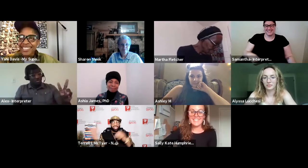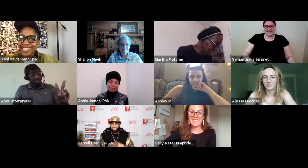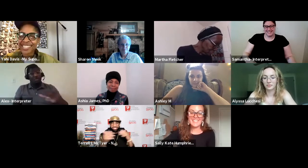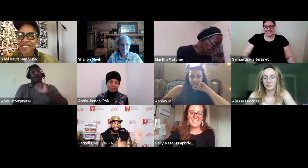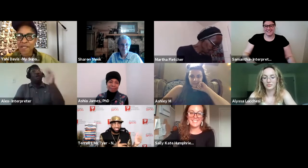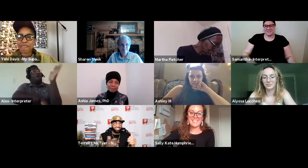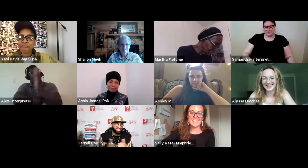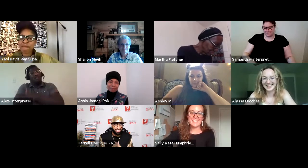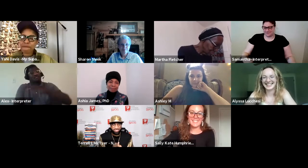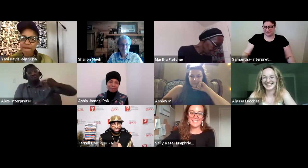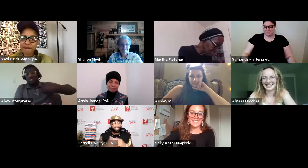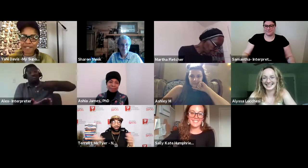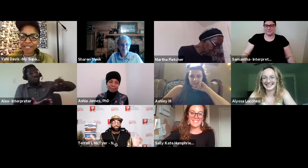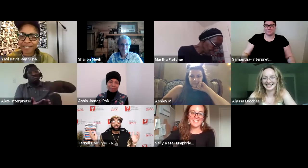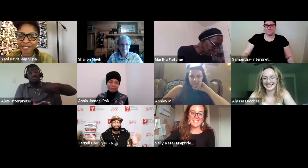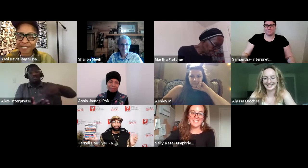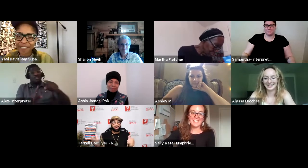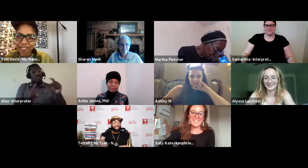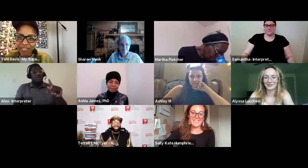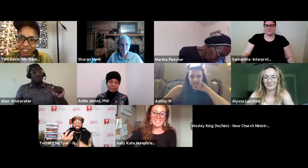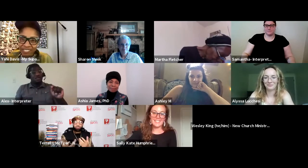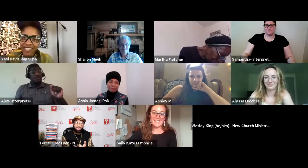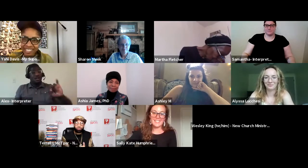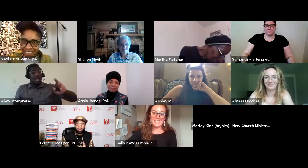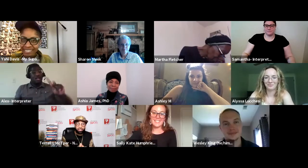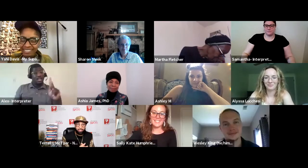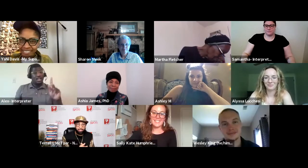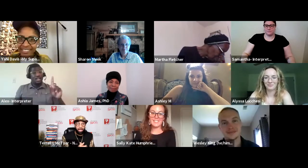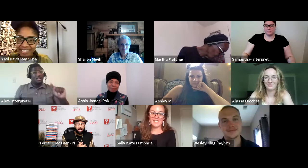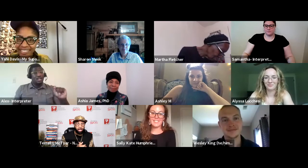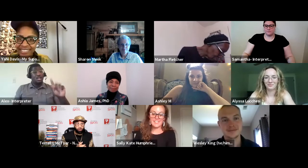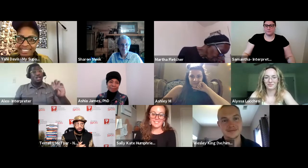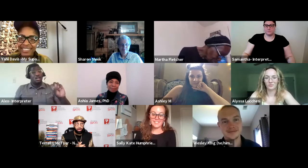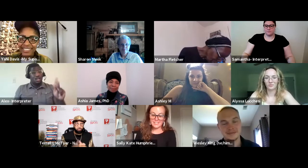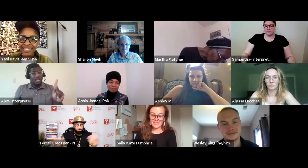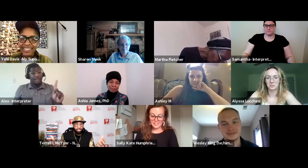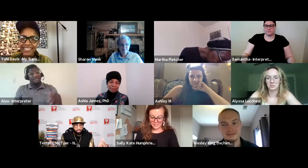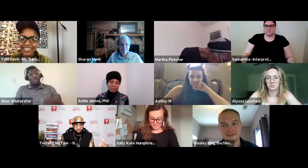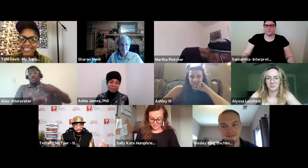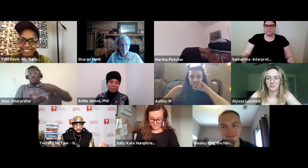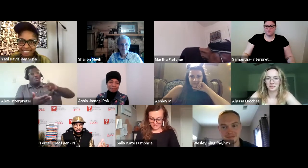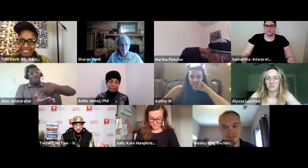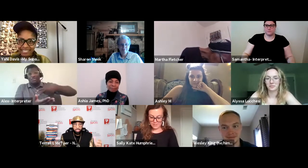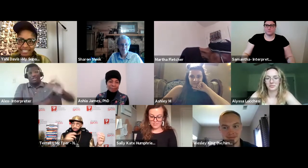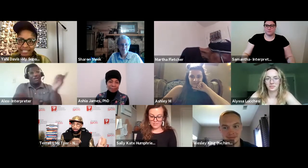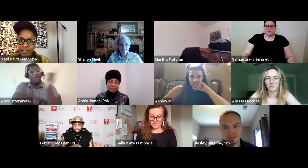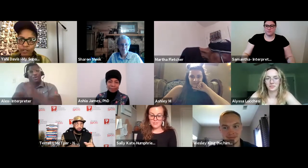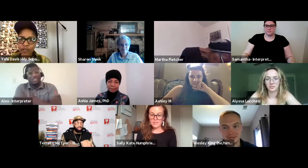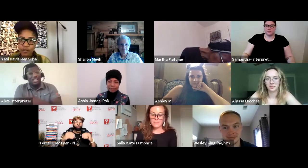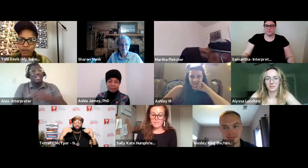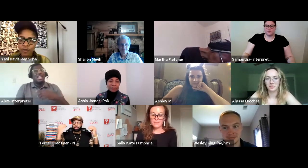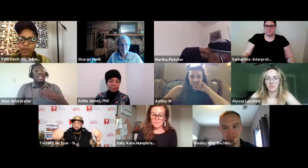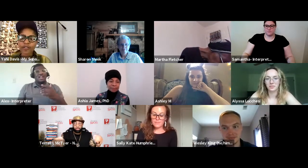do dances and dances and dances that she learns on TikTok. And to me, it's reminiscent of this. You know what I mean? They're learning